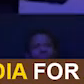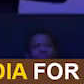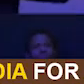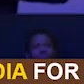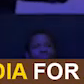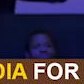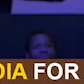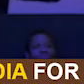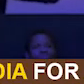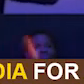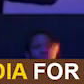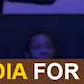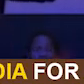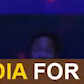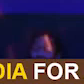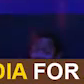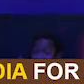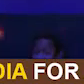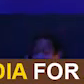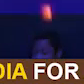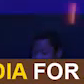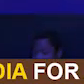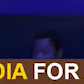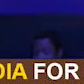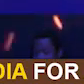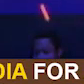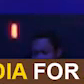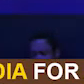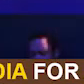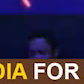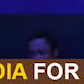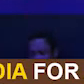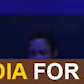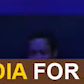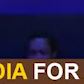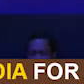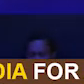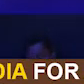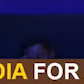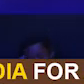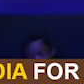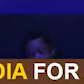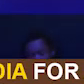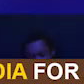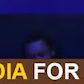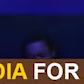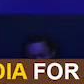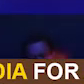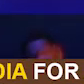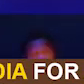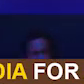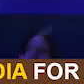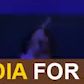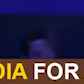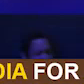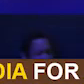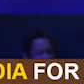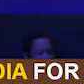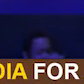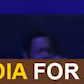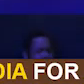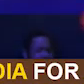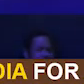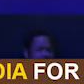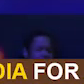mu. Yes. After he has provided purification for sins, he sat down at the right hand of the majesty